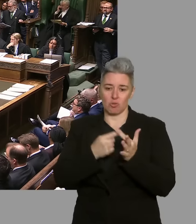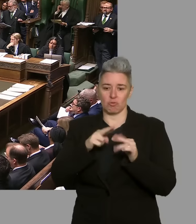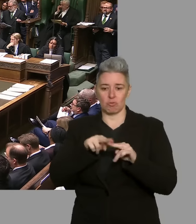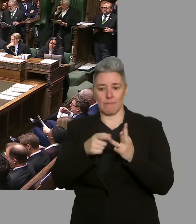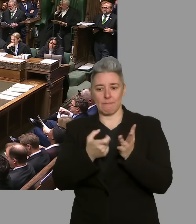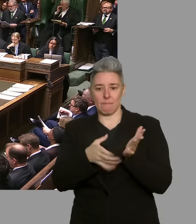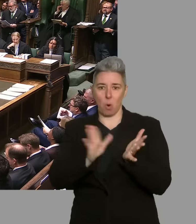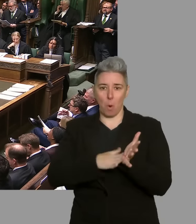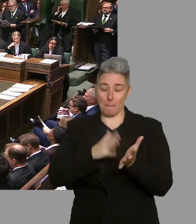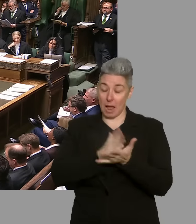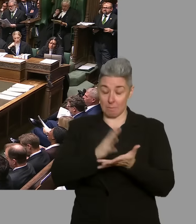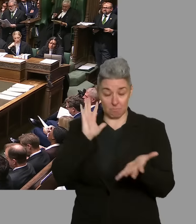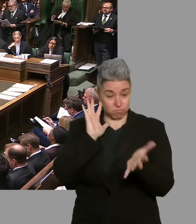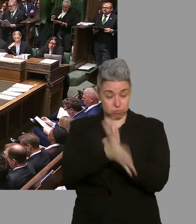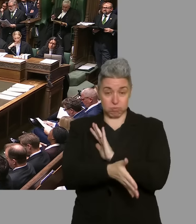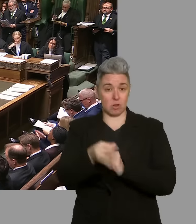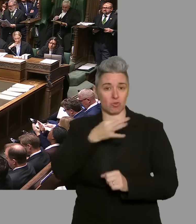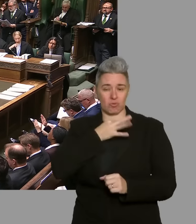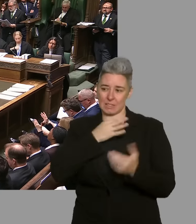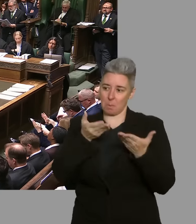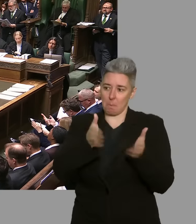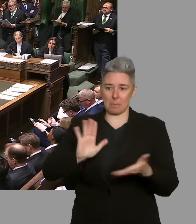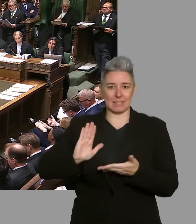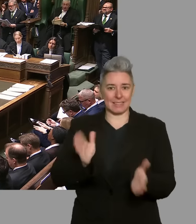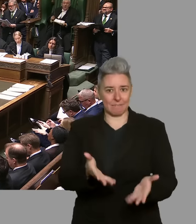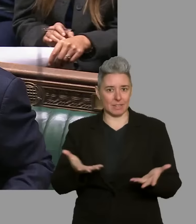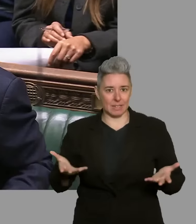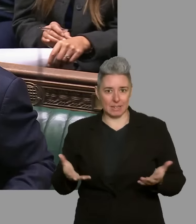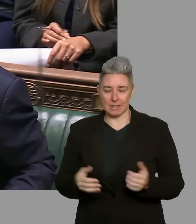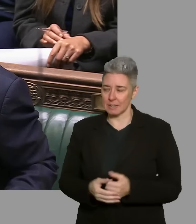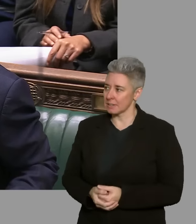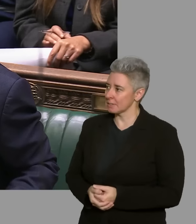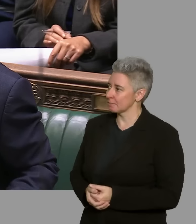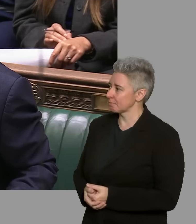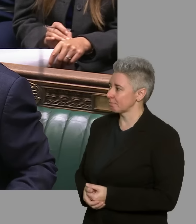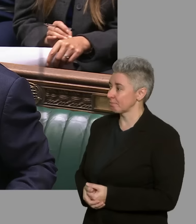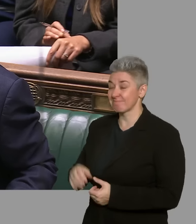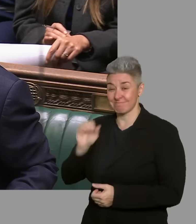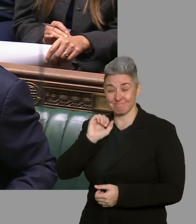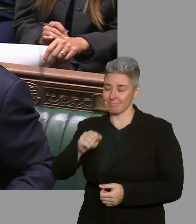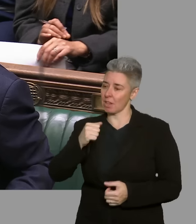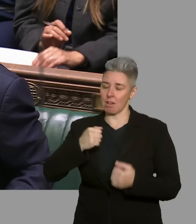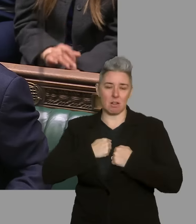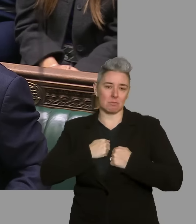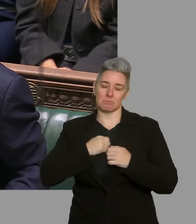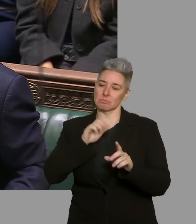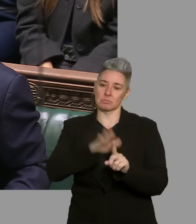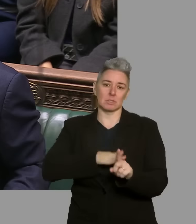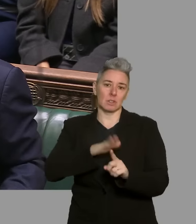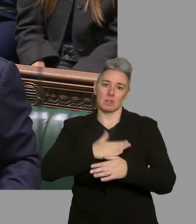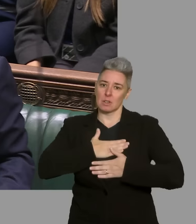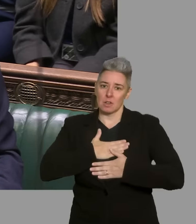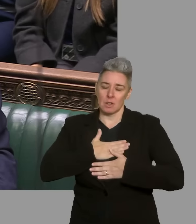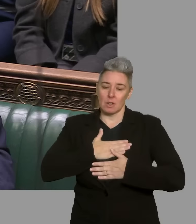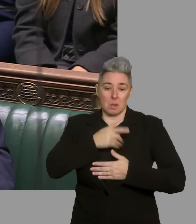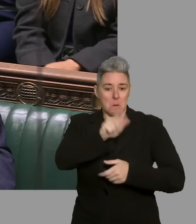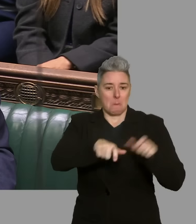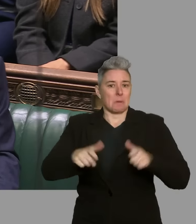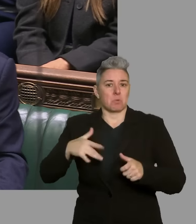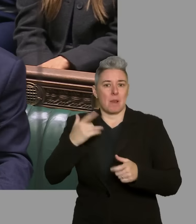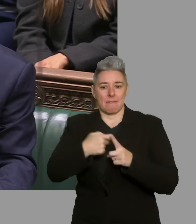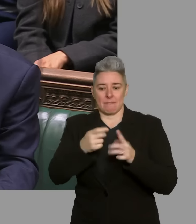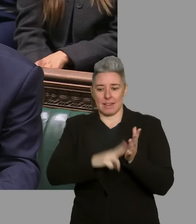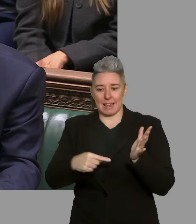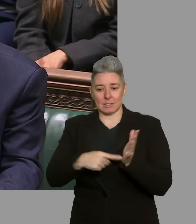My sympathy is with the people of Kent whose lives are being disrupted by the staggering incompetence of reform. Mr.